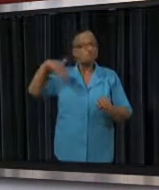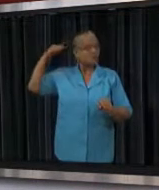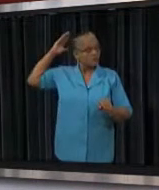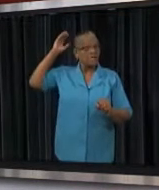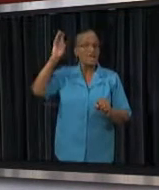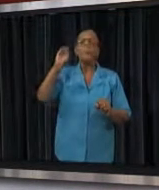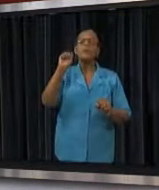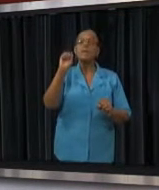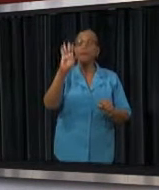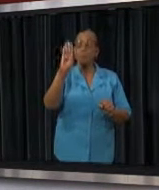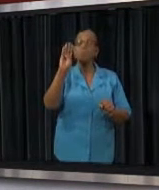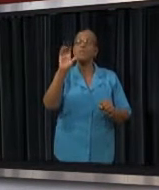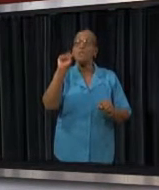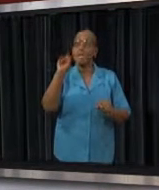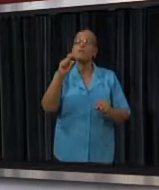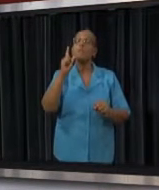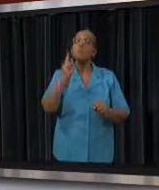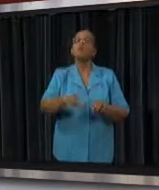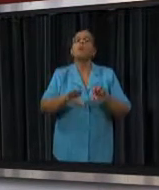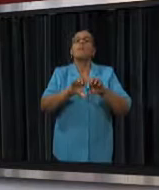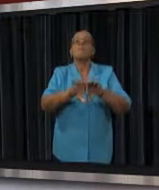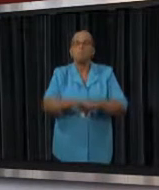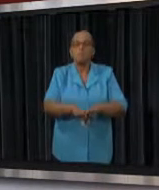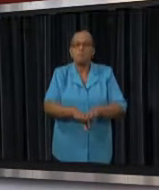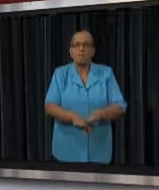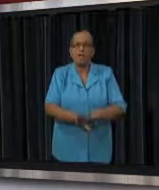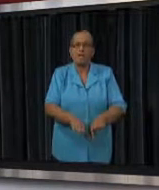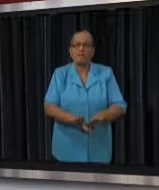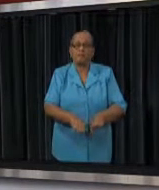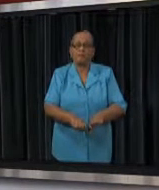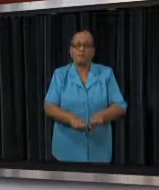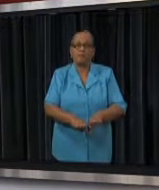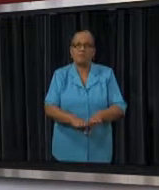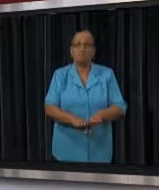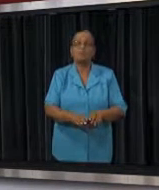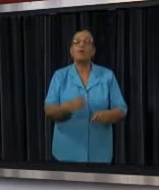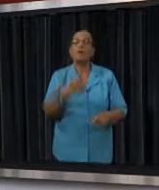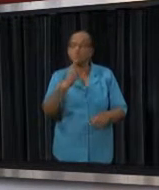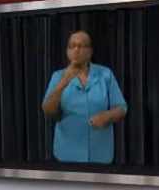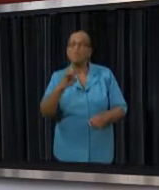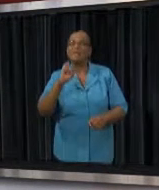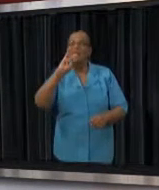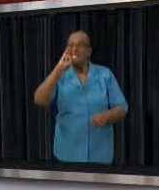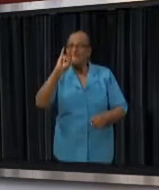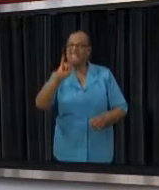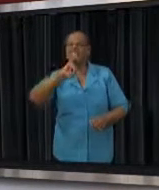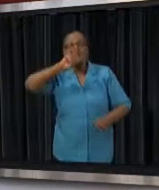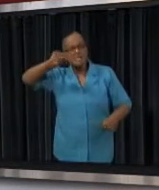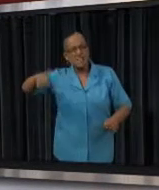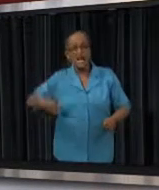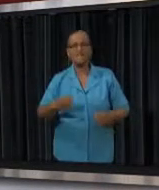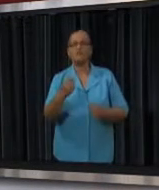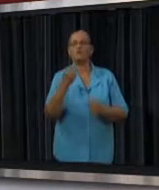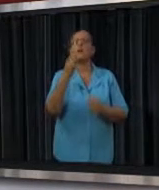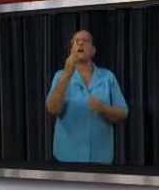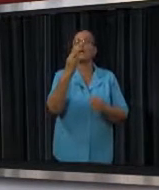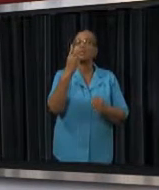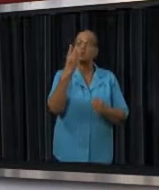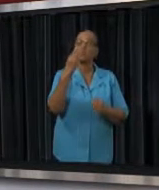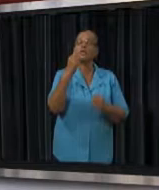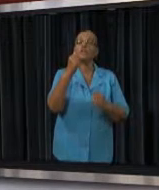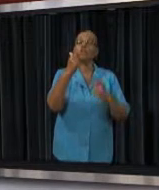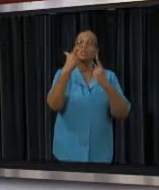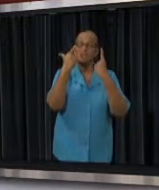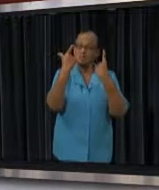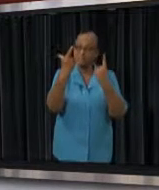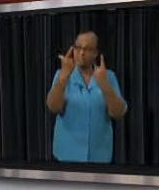distributor of the generated power. The intention is that by January 1st,